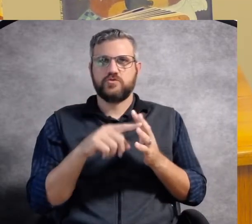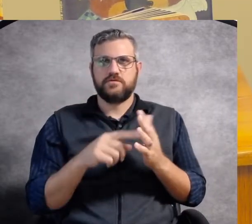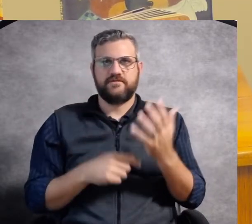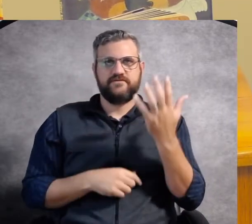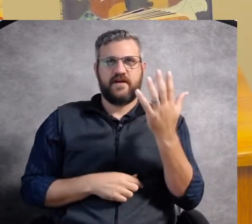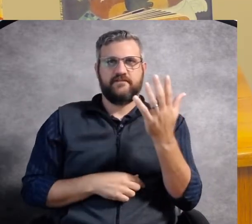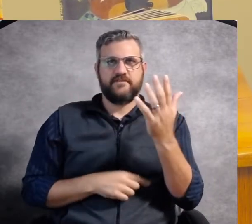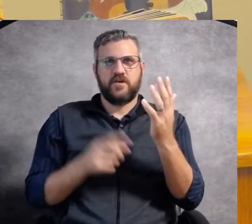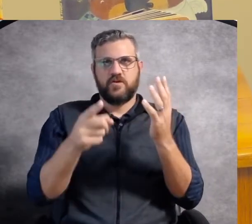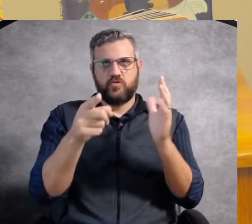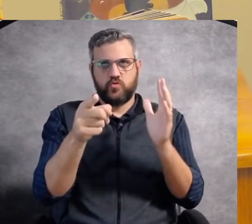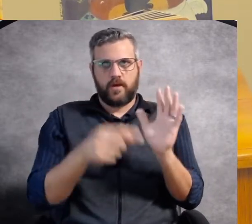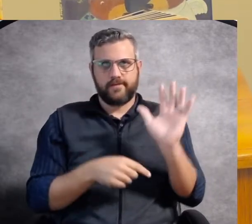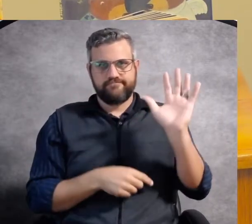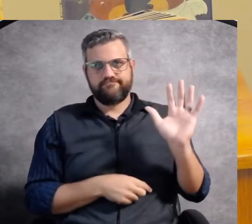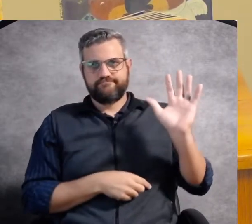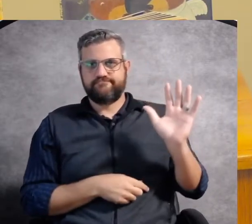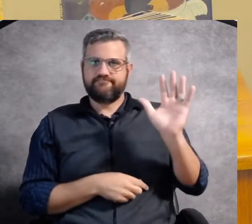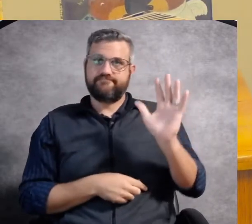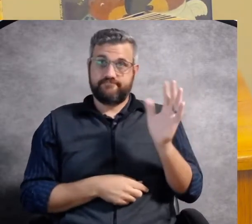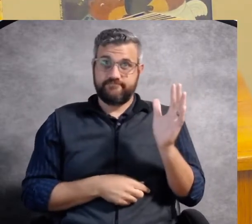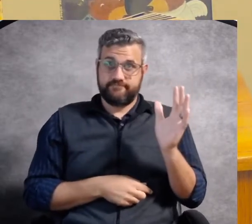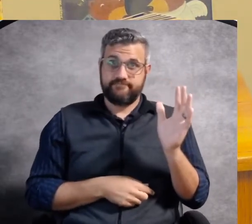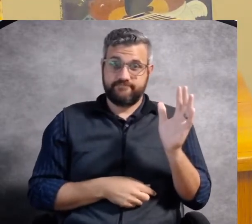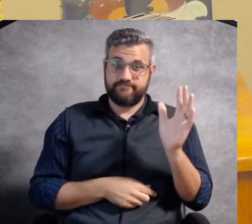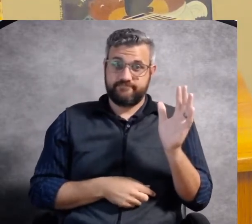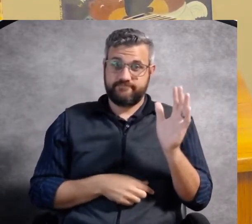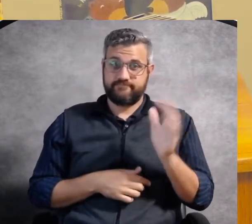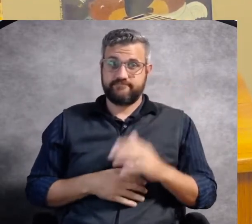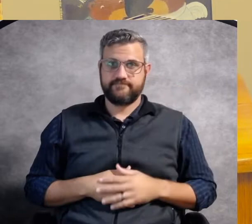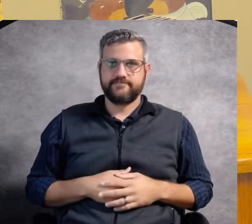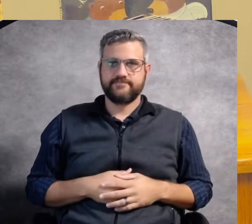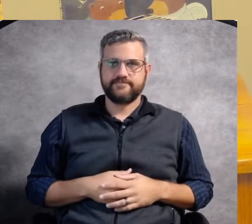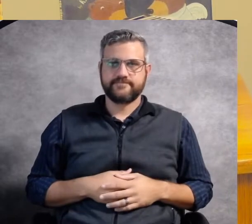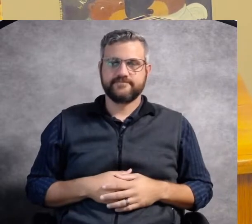5 fingers and let your hand go up and down.